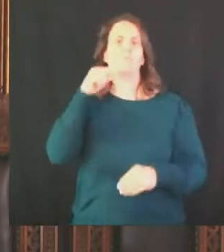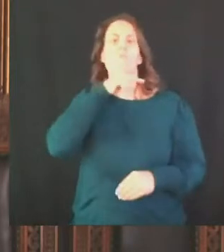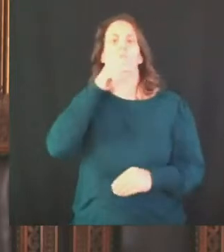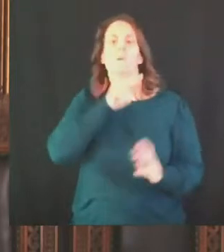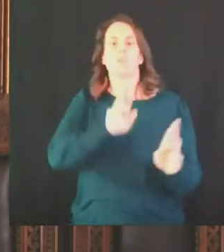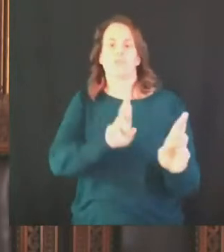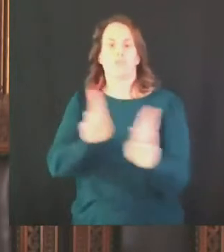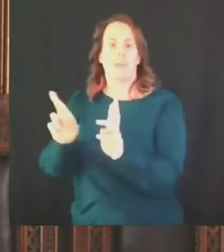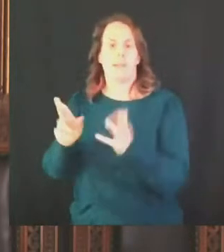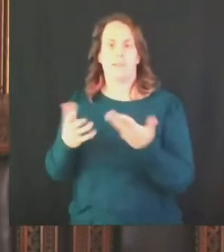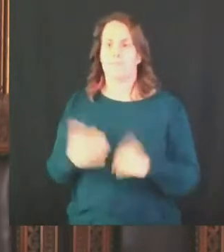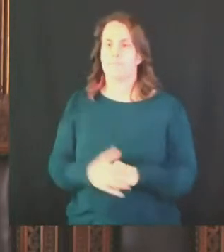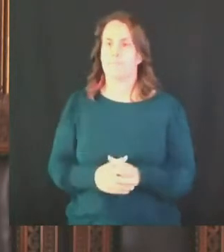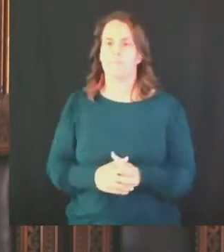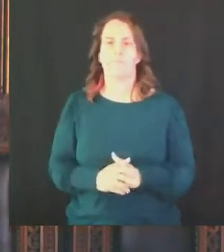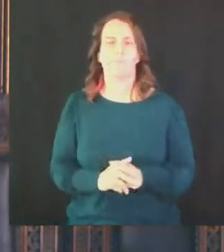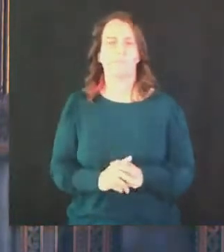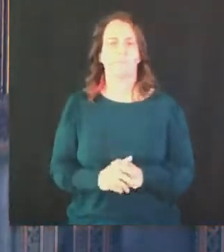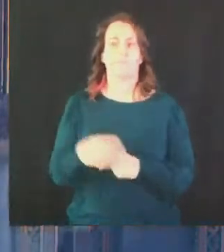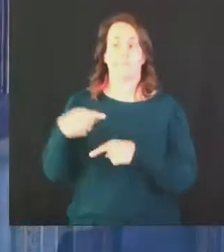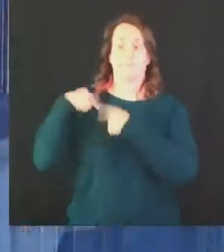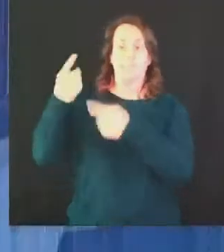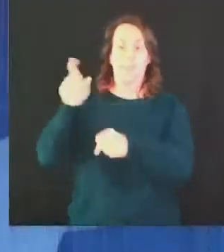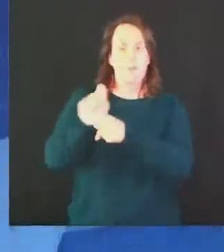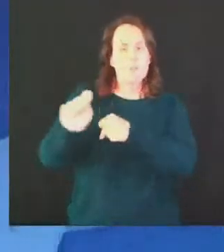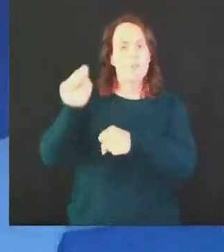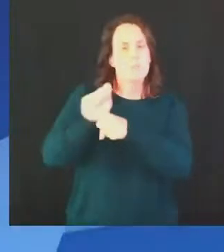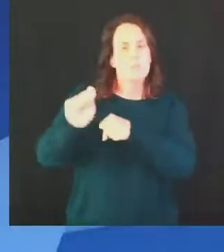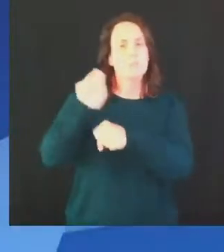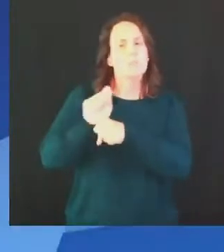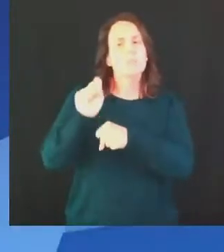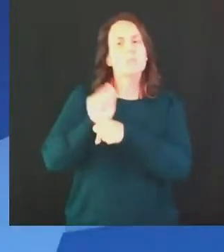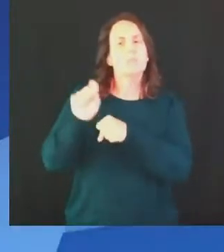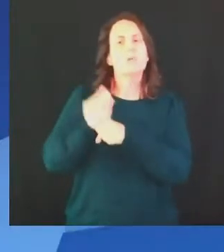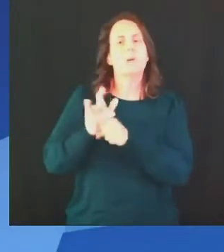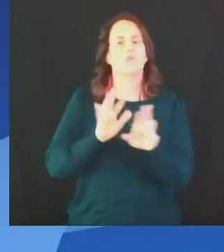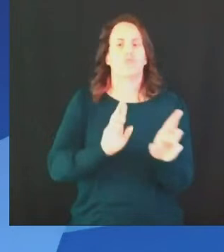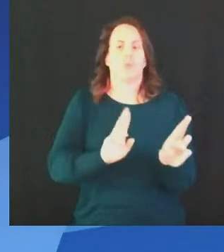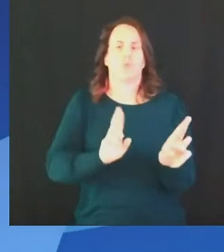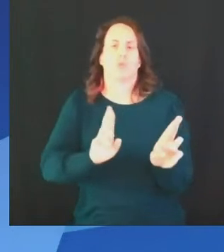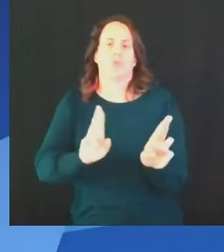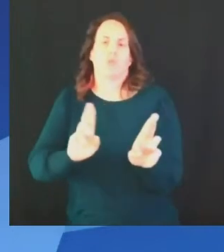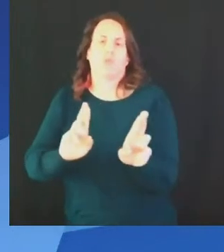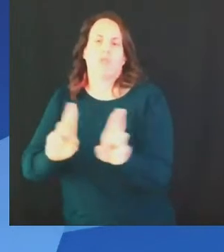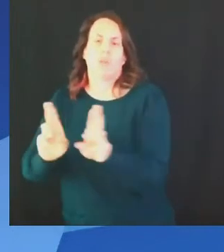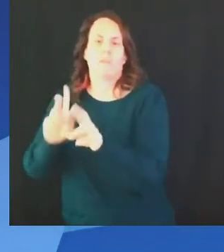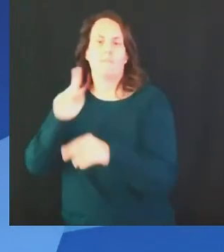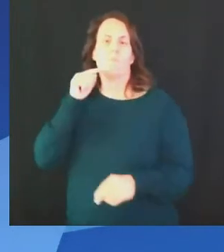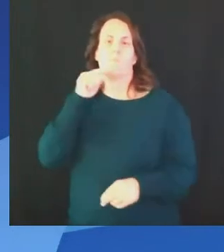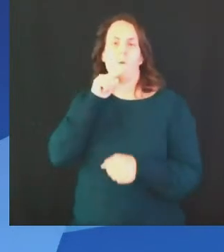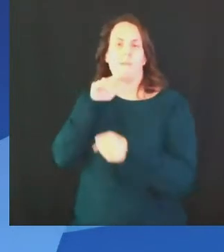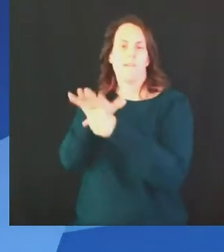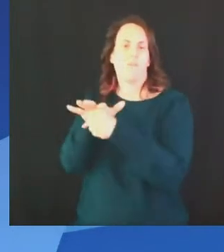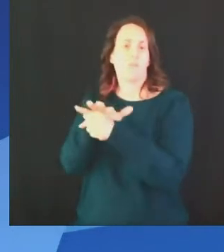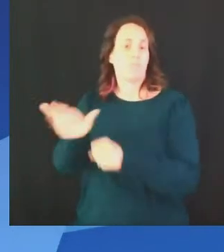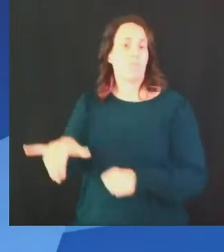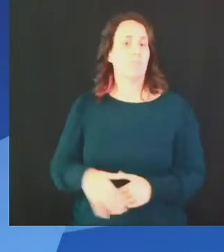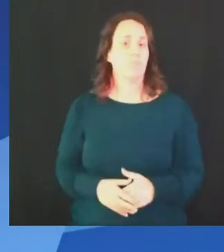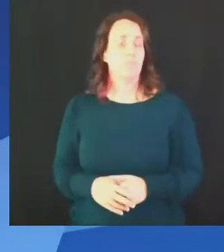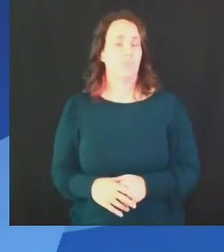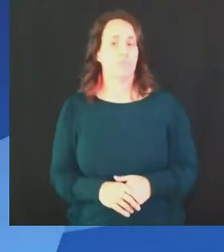needs. Thank you, Adrian. Now to Ben Krumholtz from WLUK-TV in Green Bay.